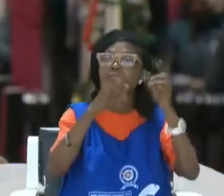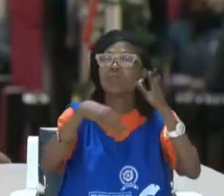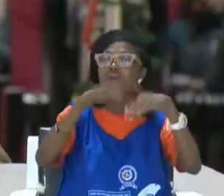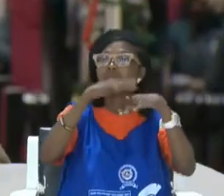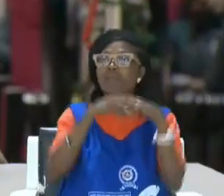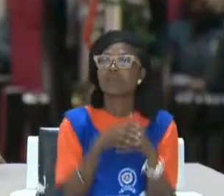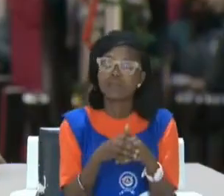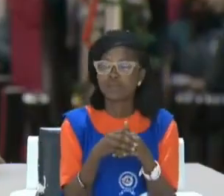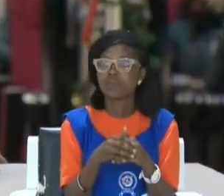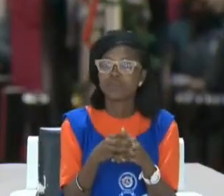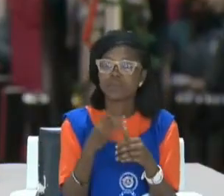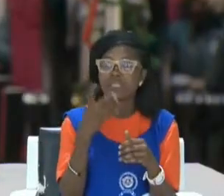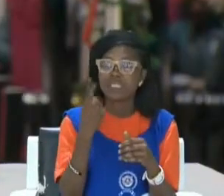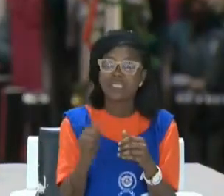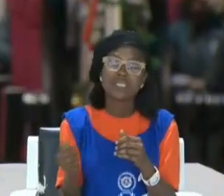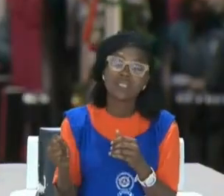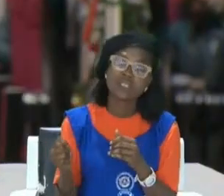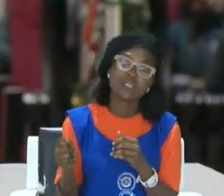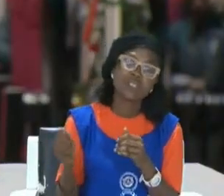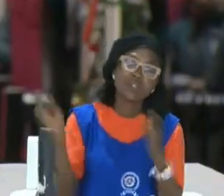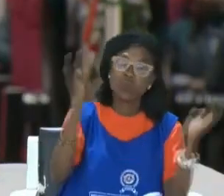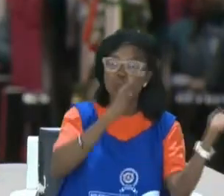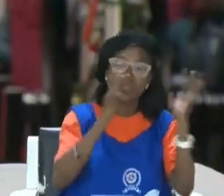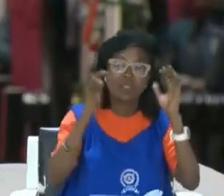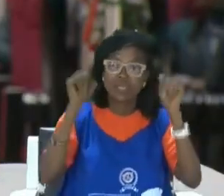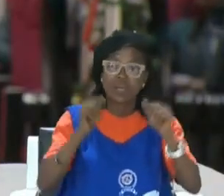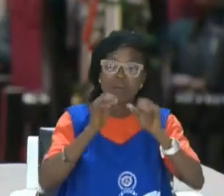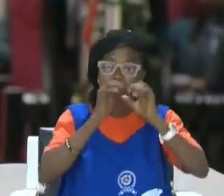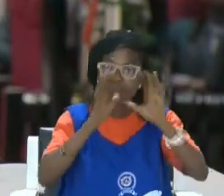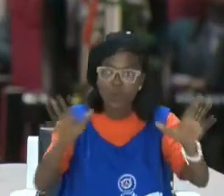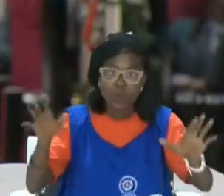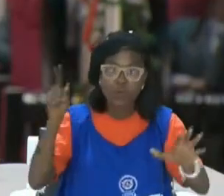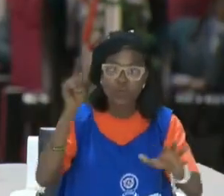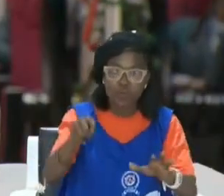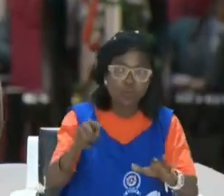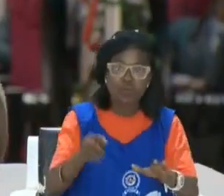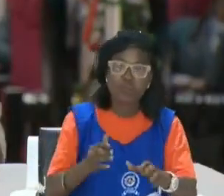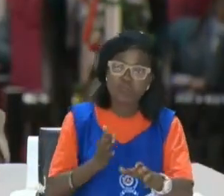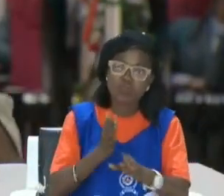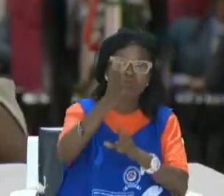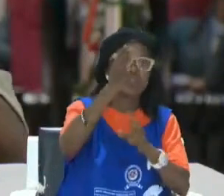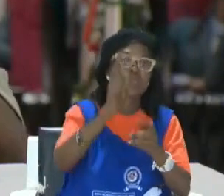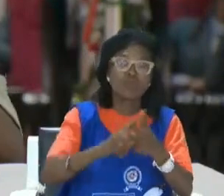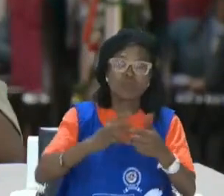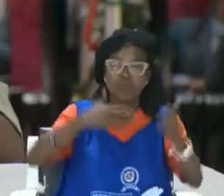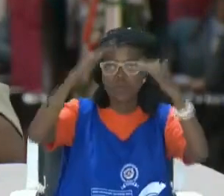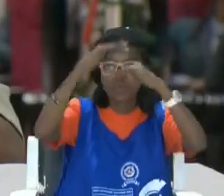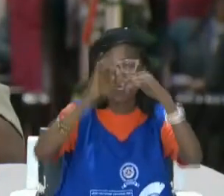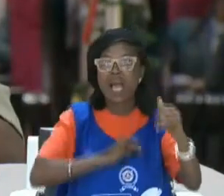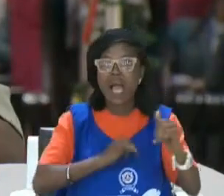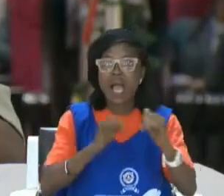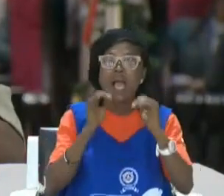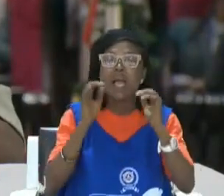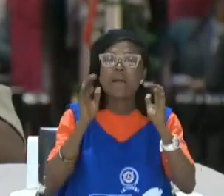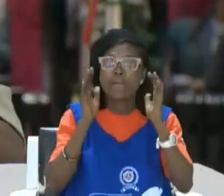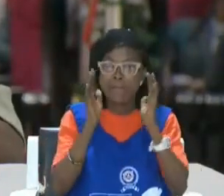The wind can just blow you straight into heaven. I pray for all the old ones among